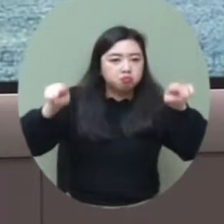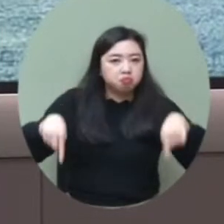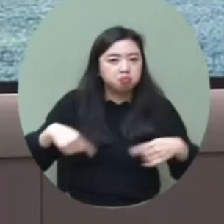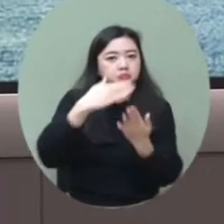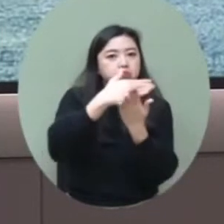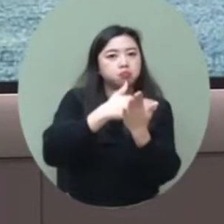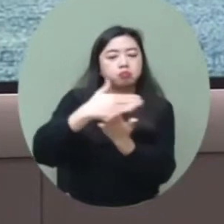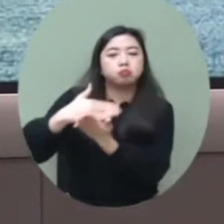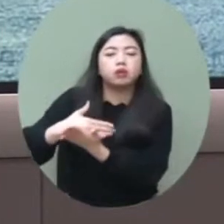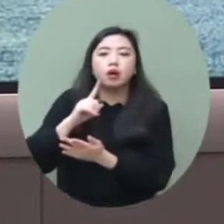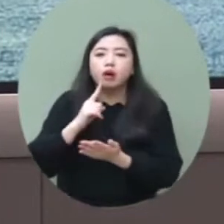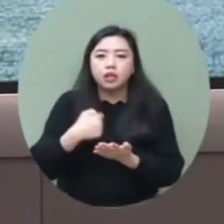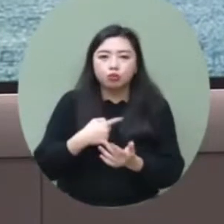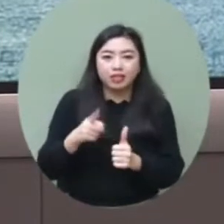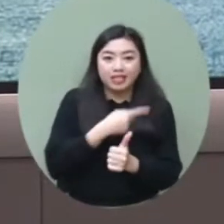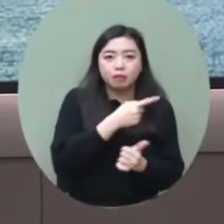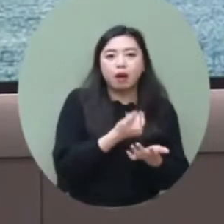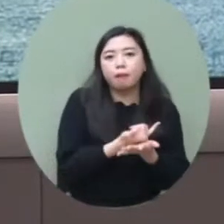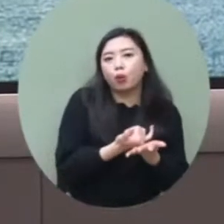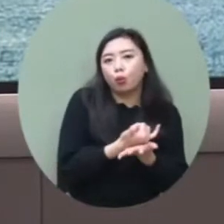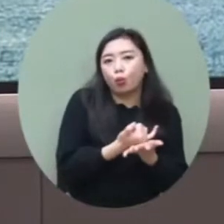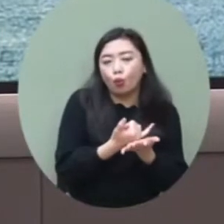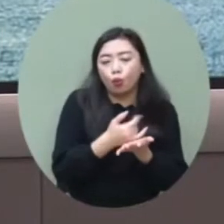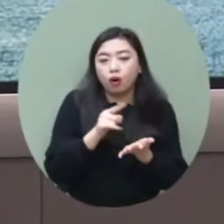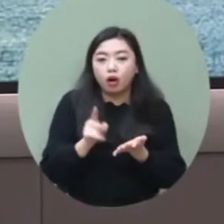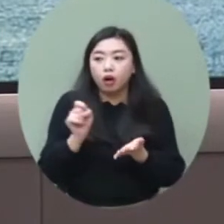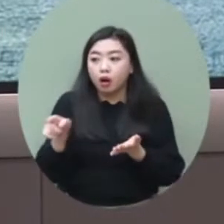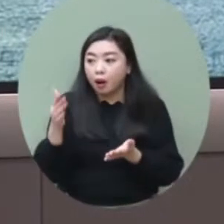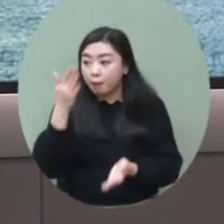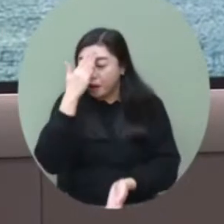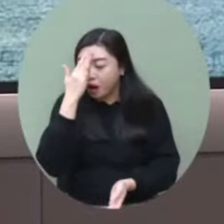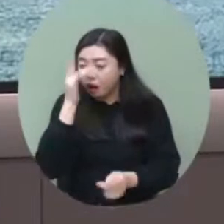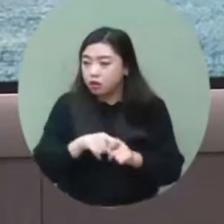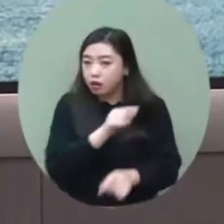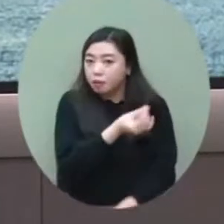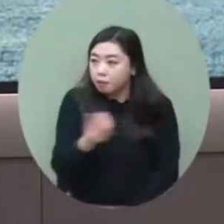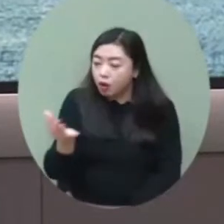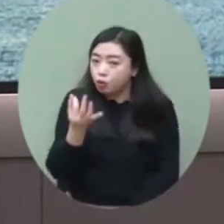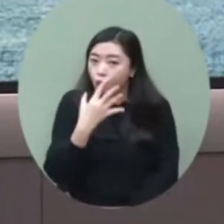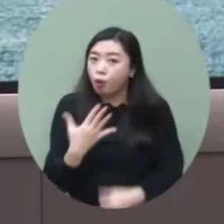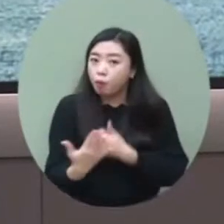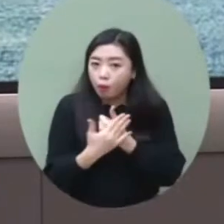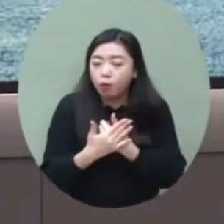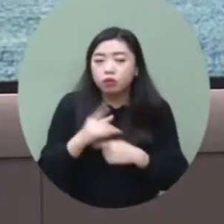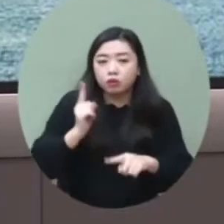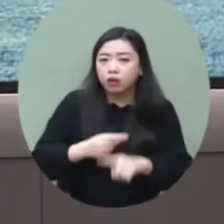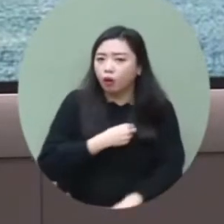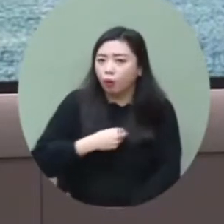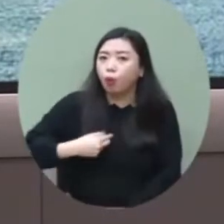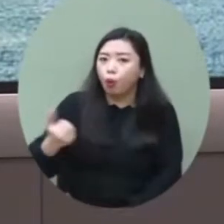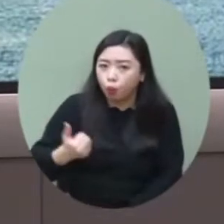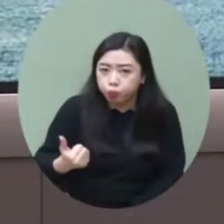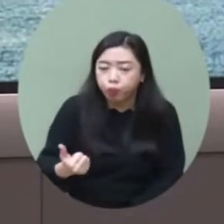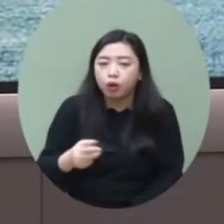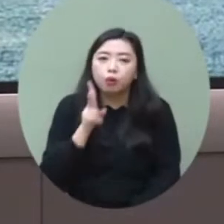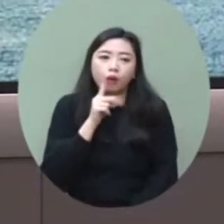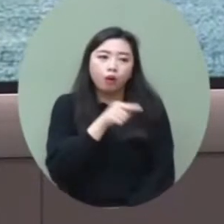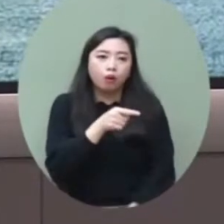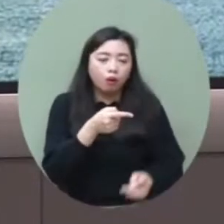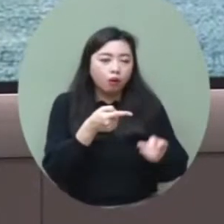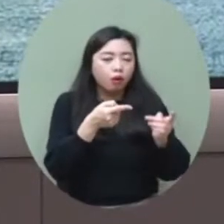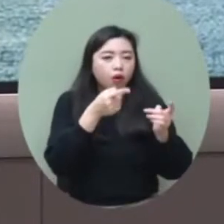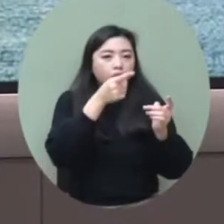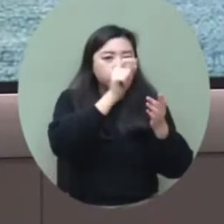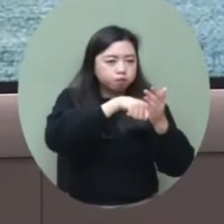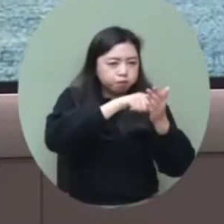We have mechanisms in place to first assess the drugs available to ensure that